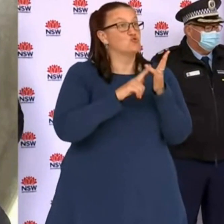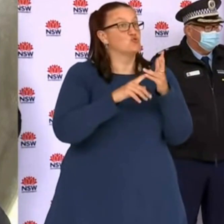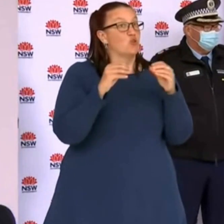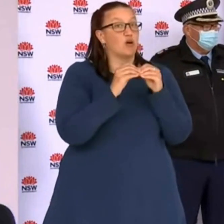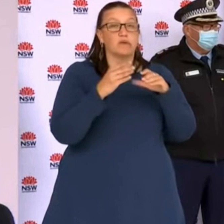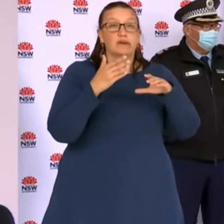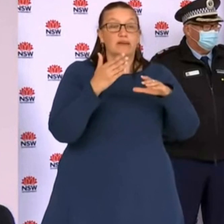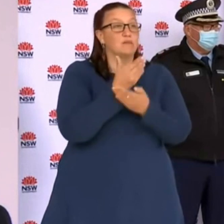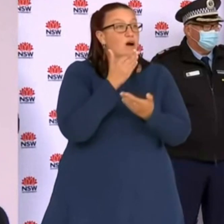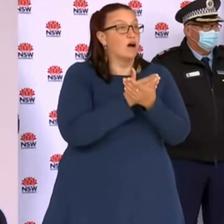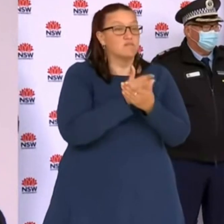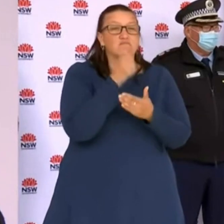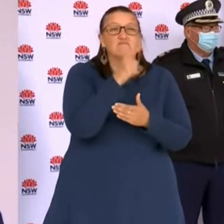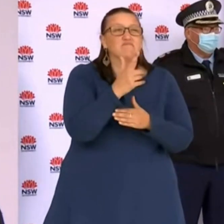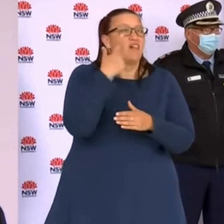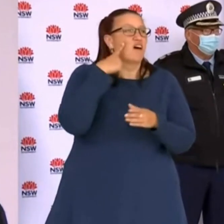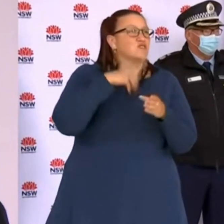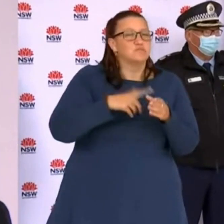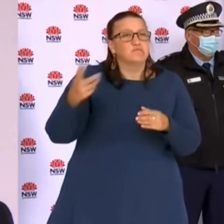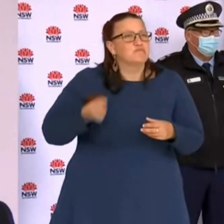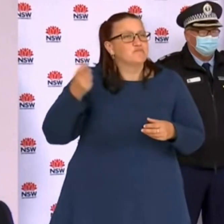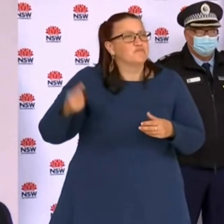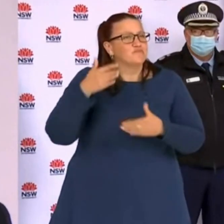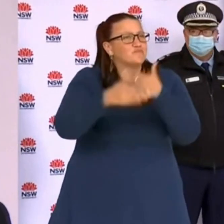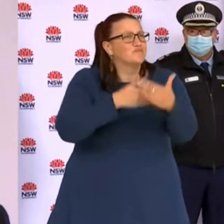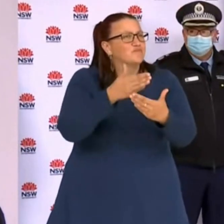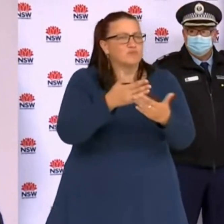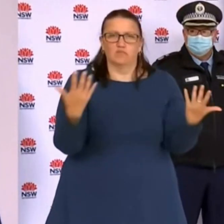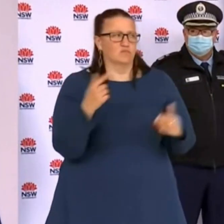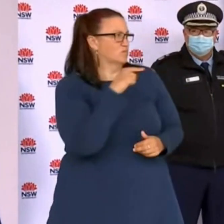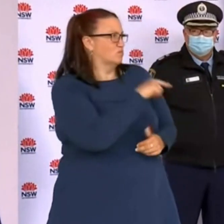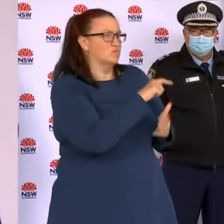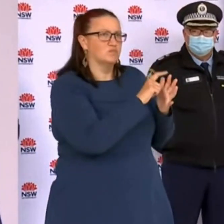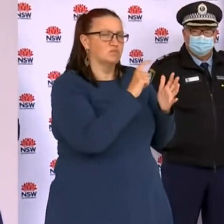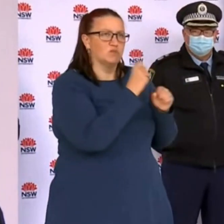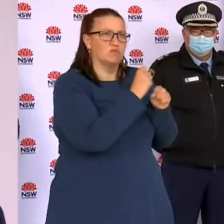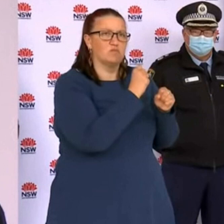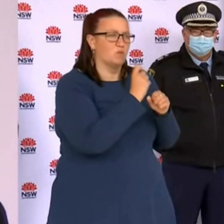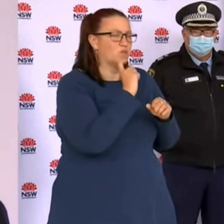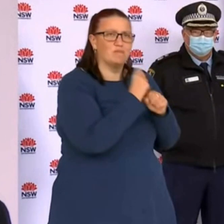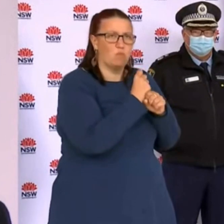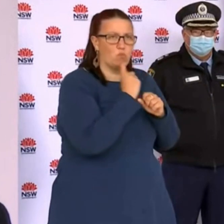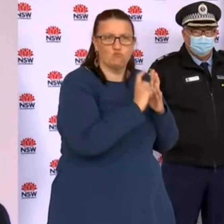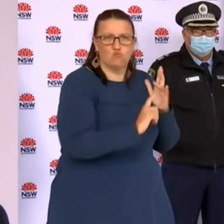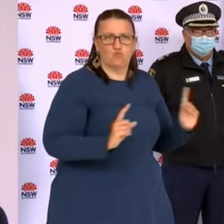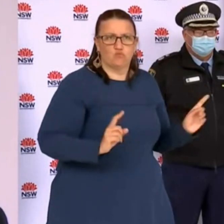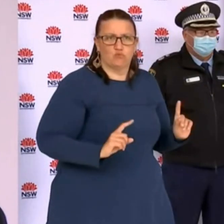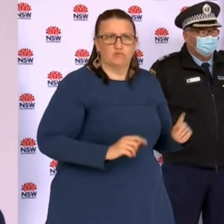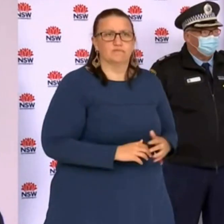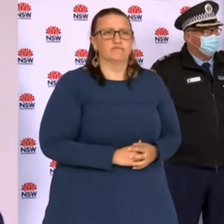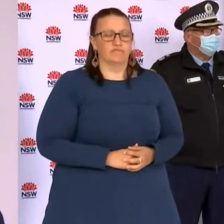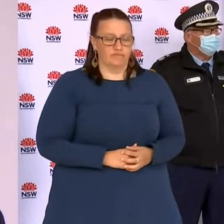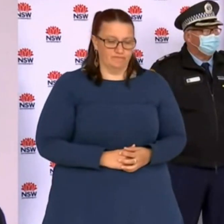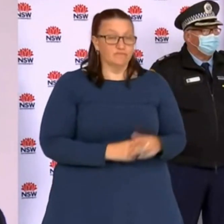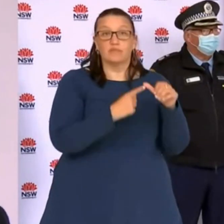Prime Minister and I have had very constructive conversations yesterday and this morning, and we are leaving the